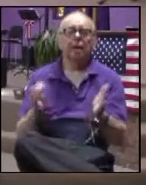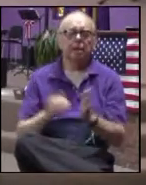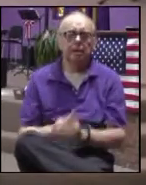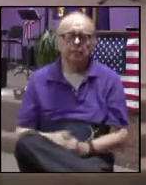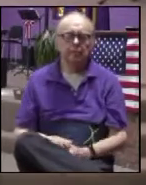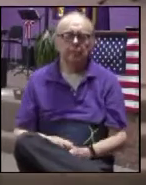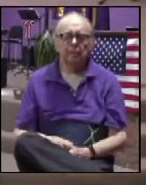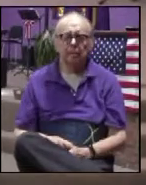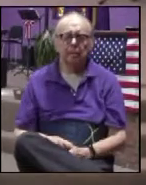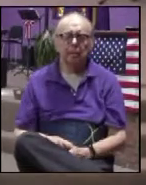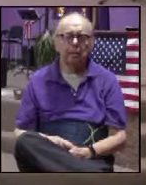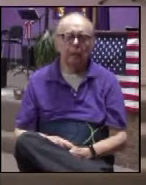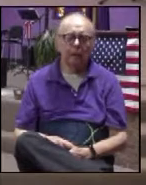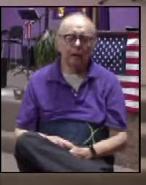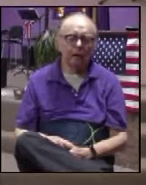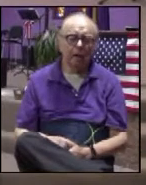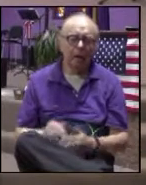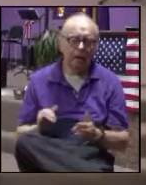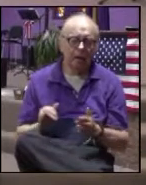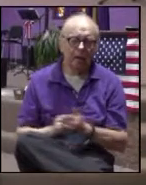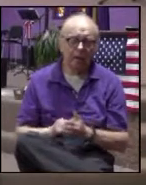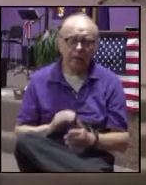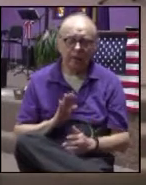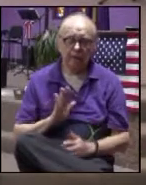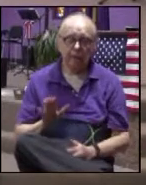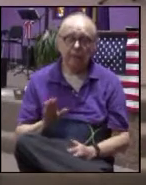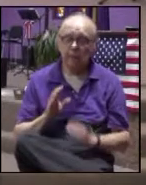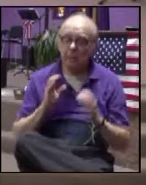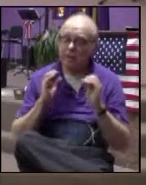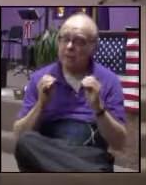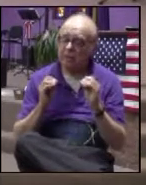again. That was their teaching.